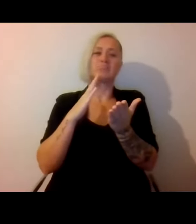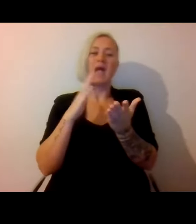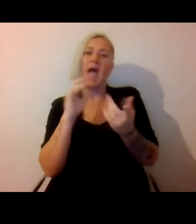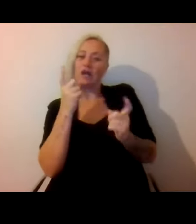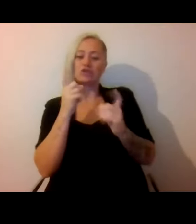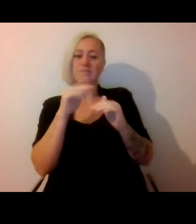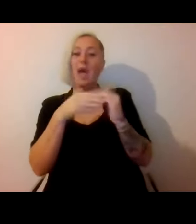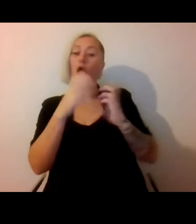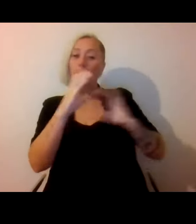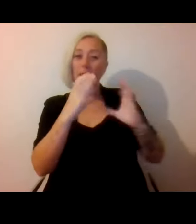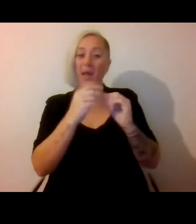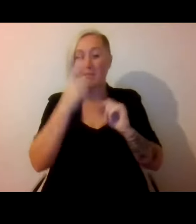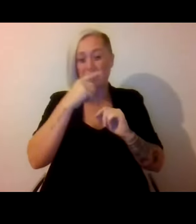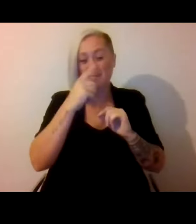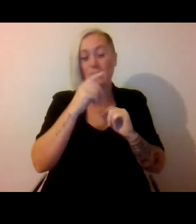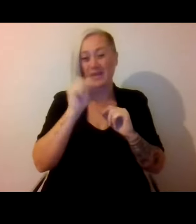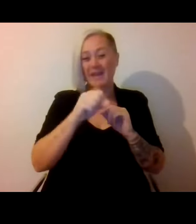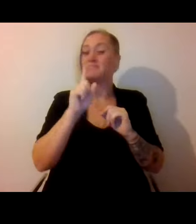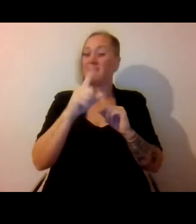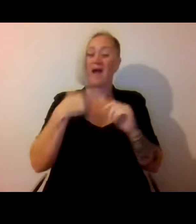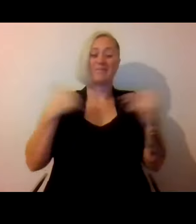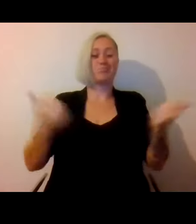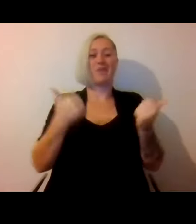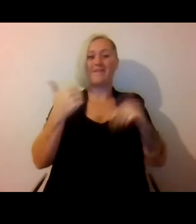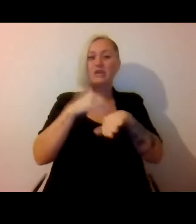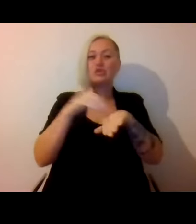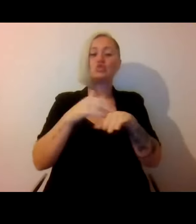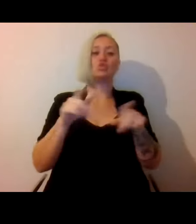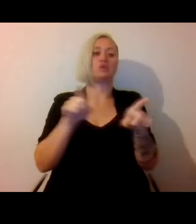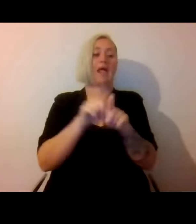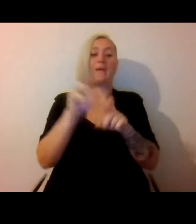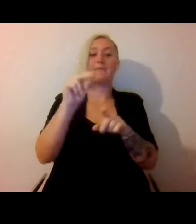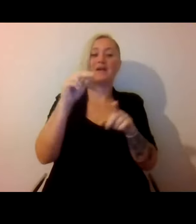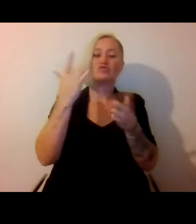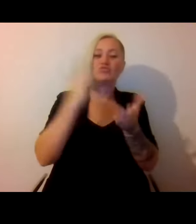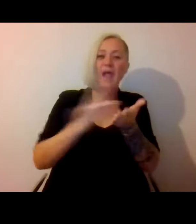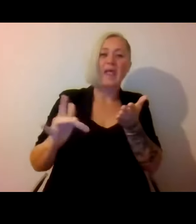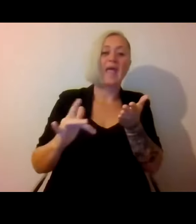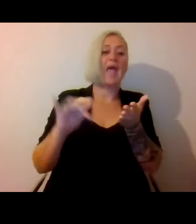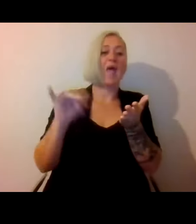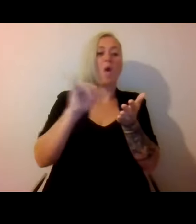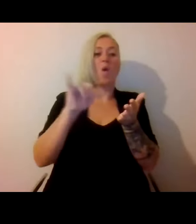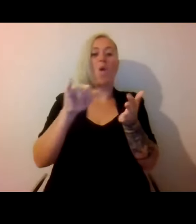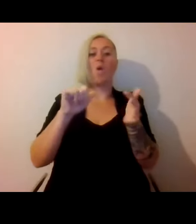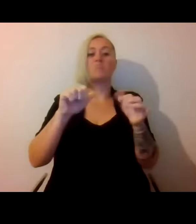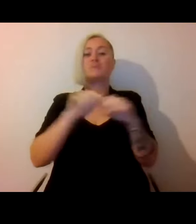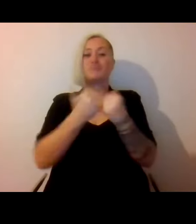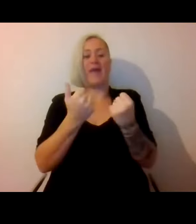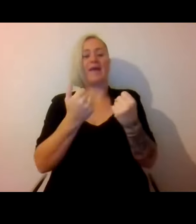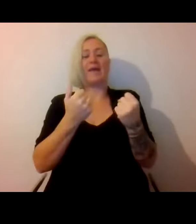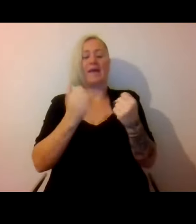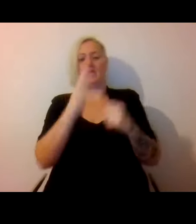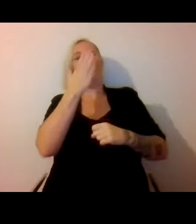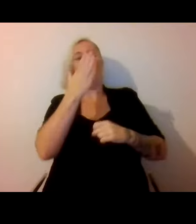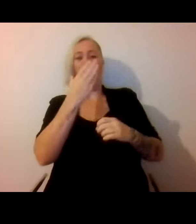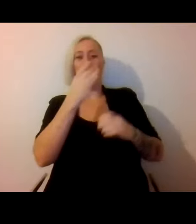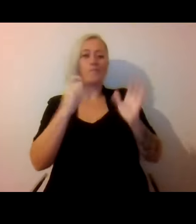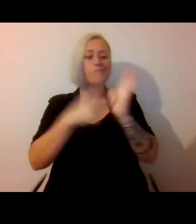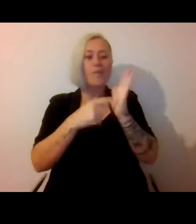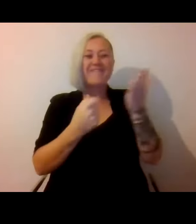given me some issues, like batteries running out or breaking before important events. Like